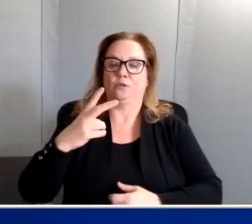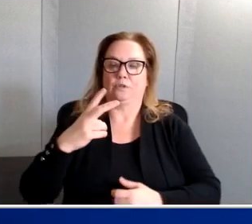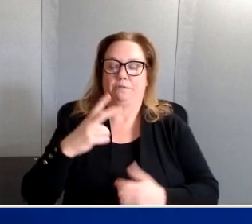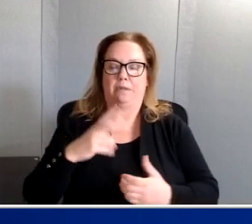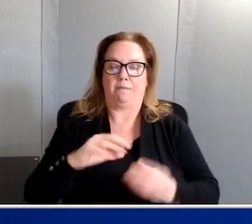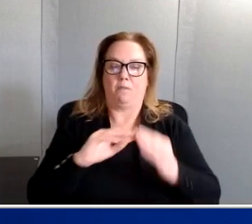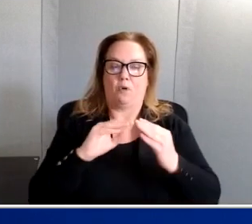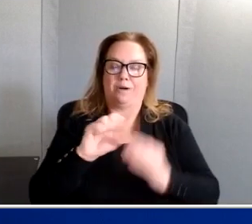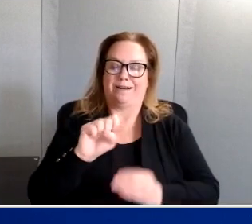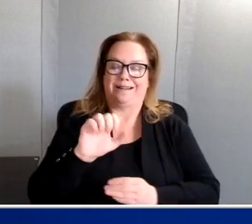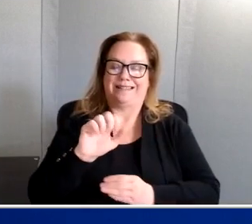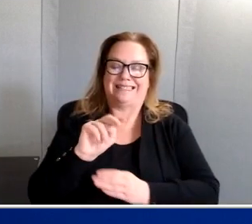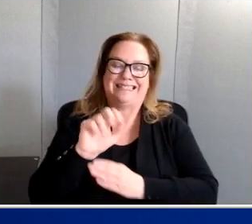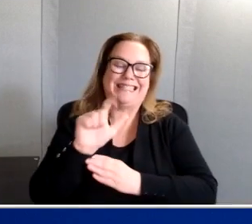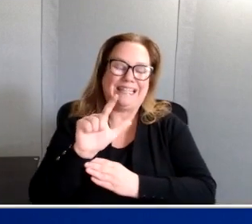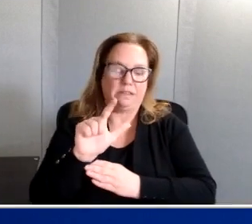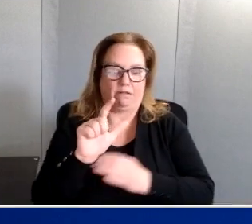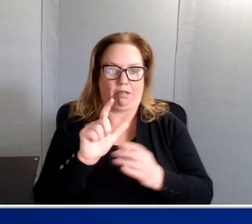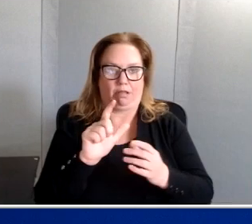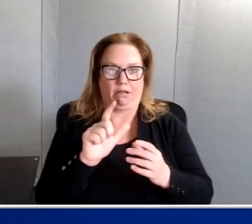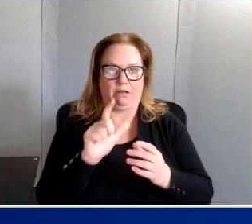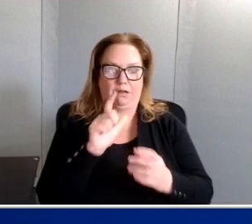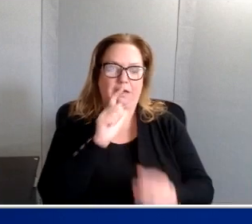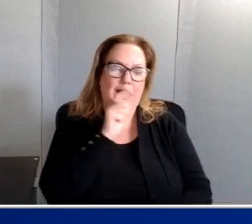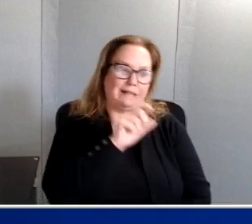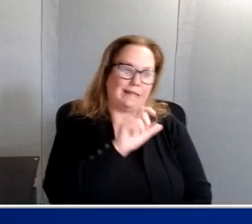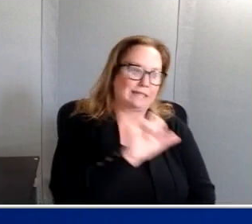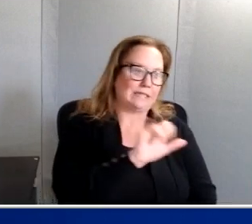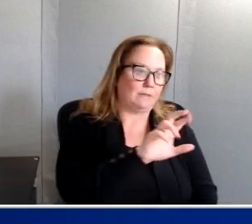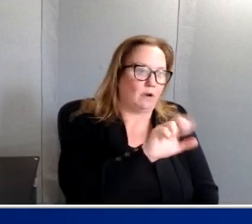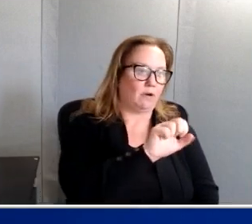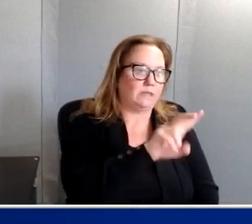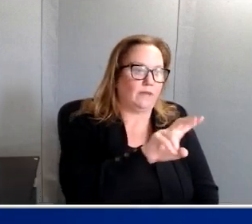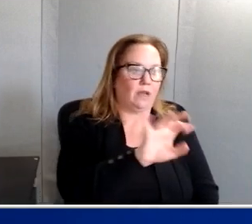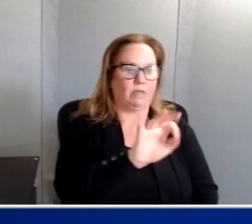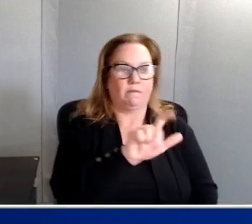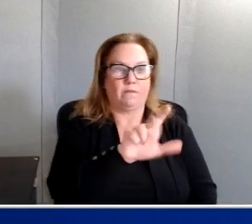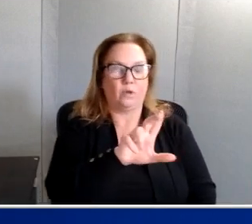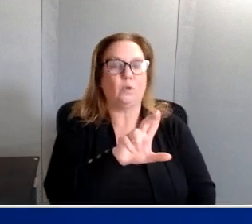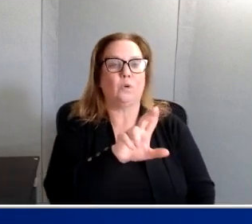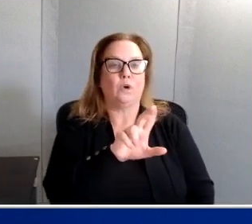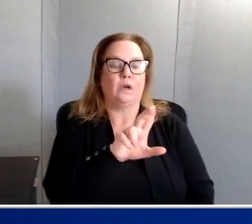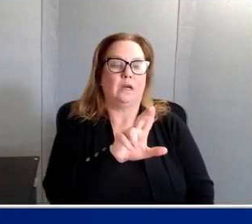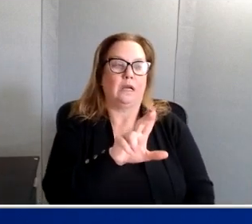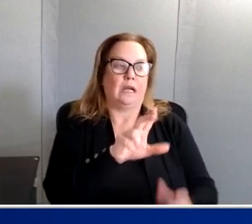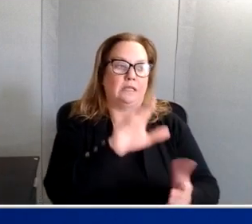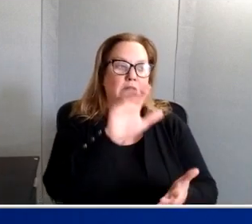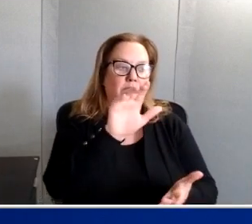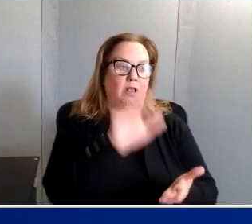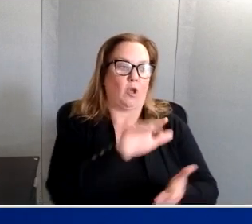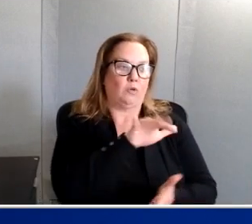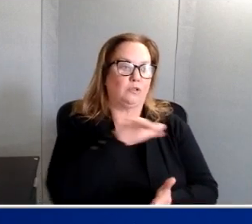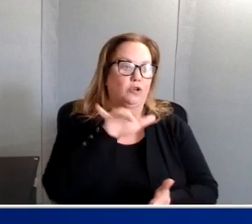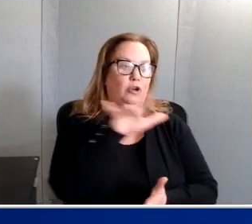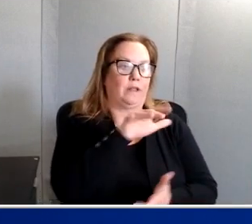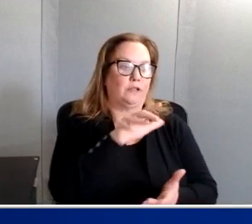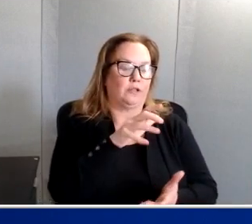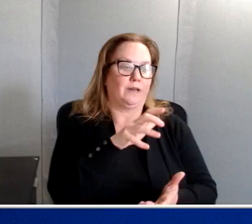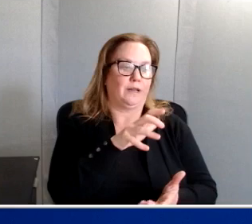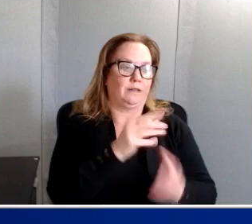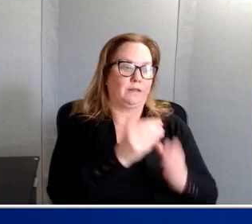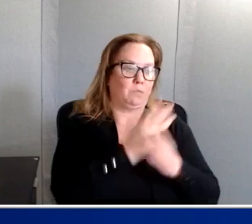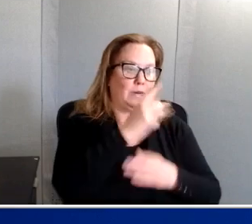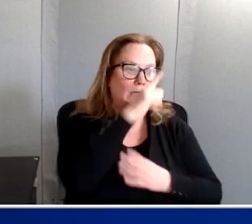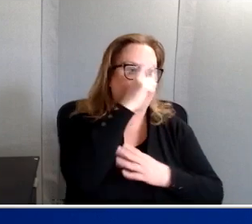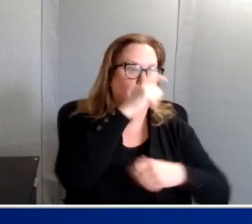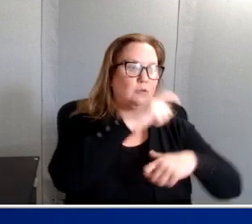not still as strict as, say, RSV or influenza, which really has significantly low circulation during the warmer months. We know there's